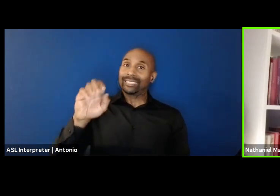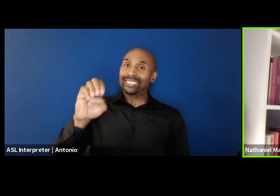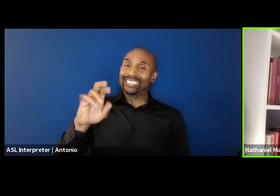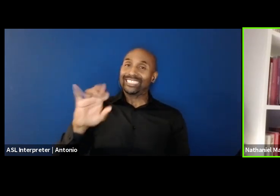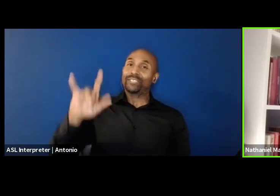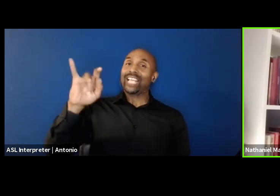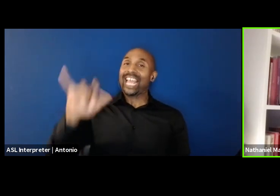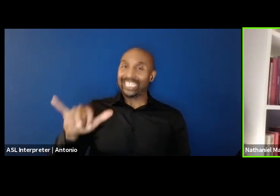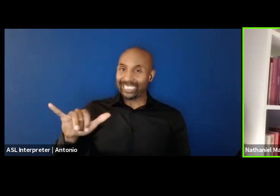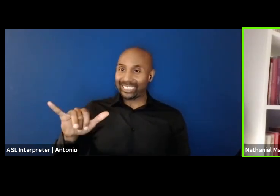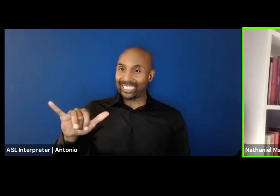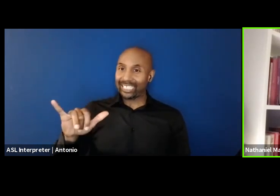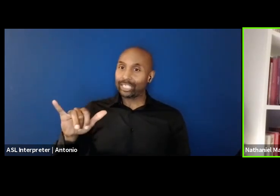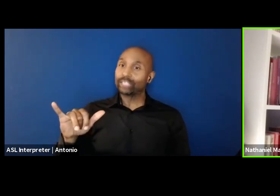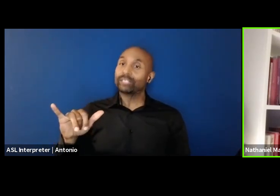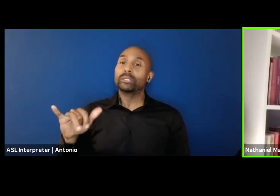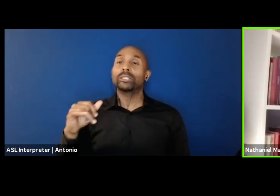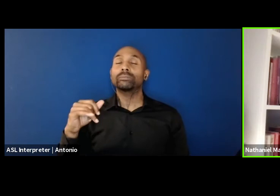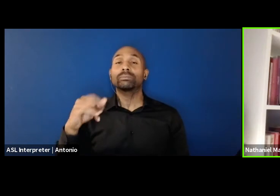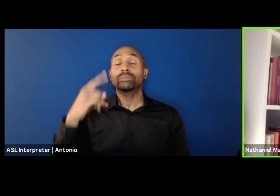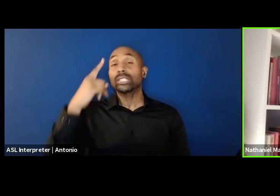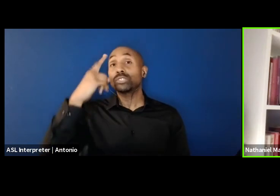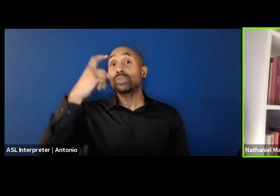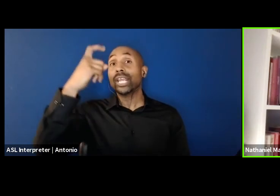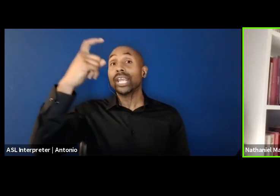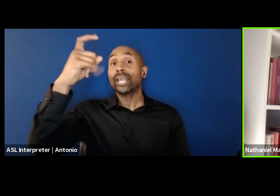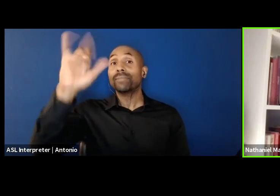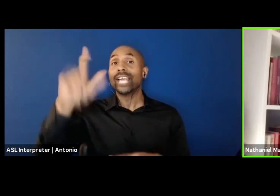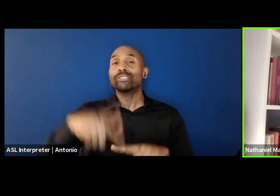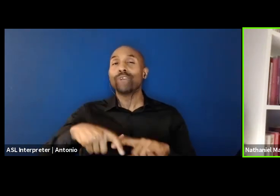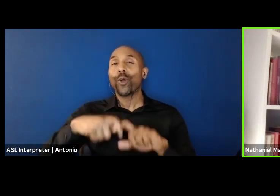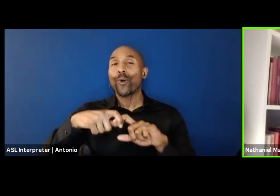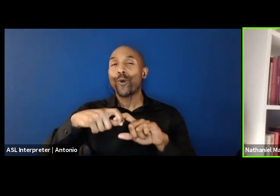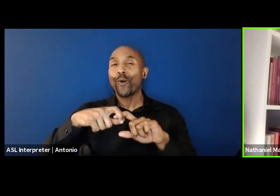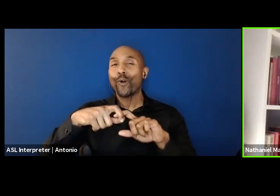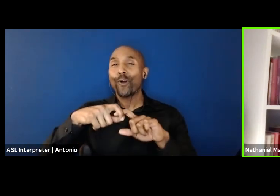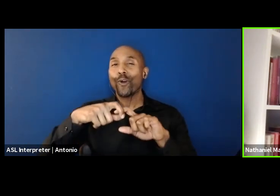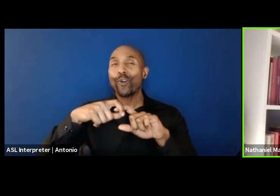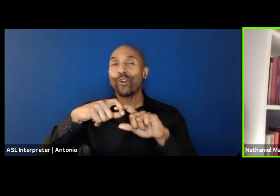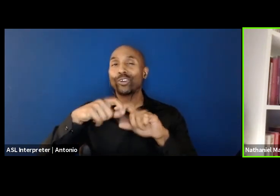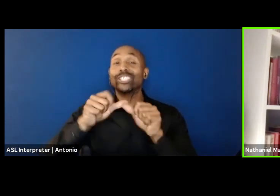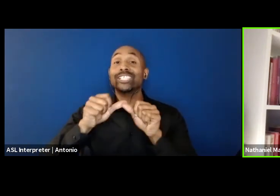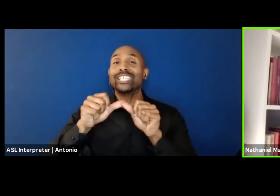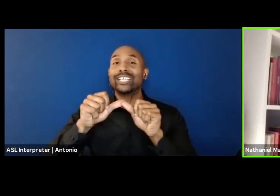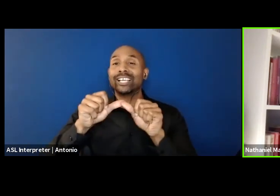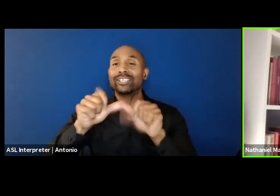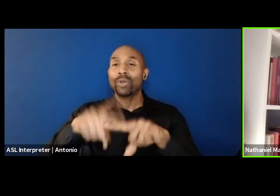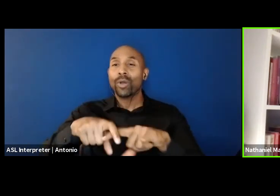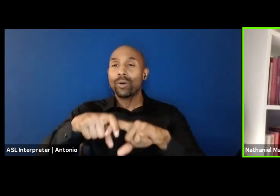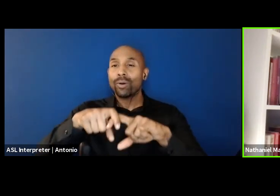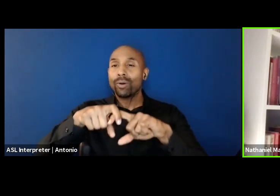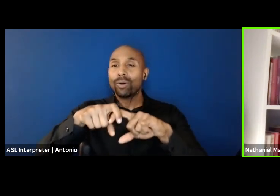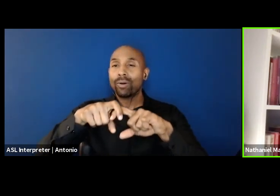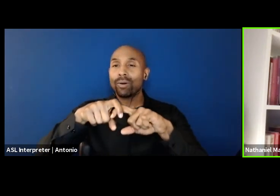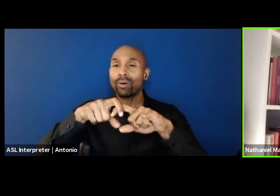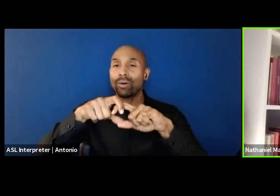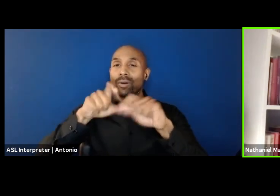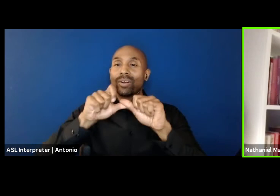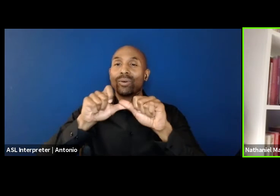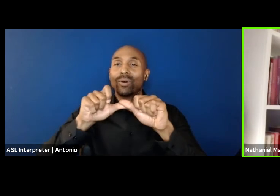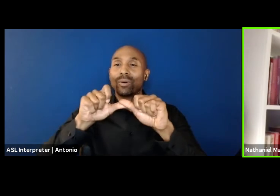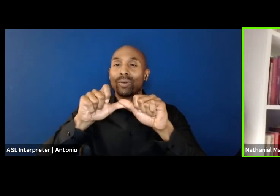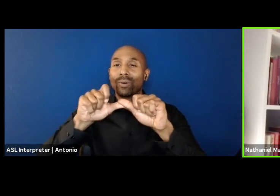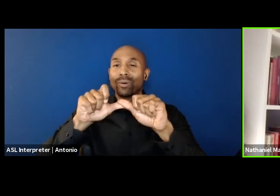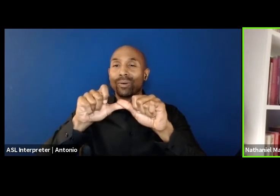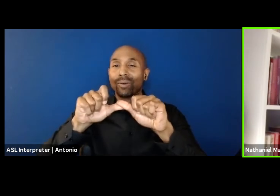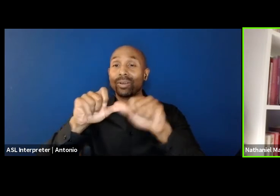blutopic interanimation of wonder and rue that Giscombe says edges in and in it I'd shout.